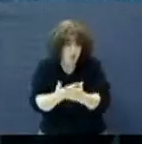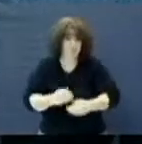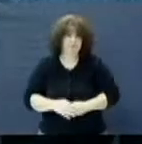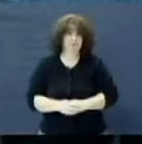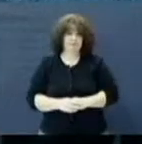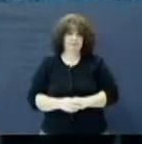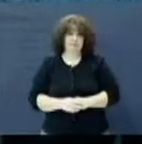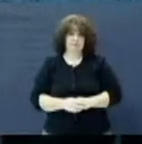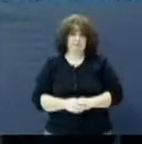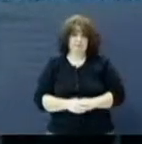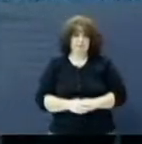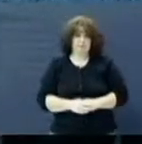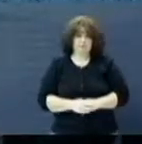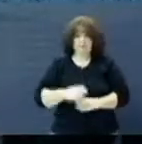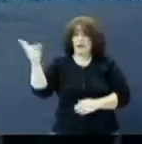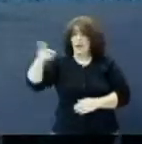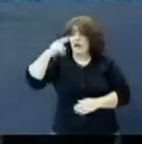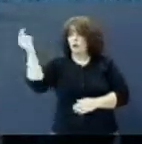Hallelujah.